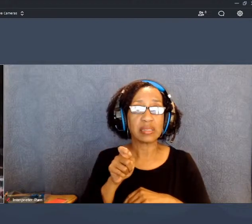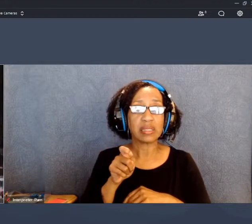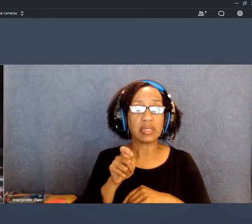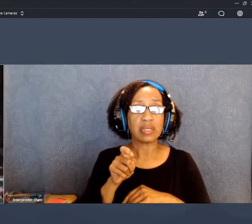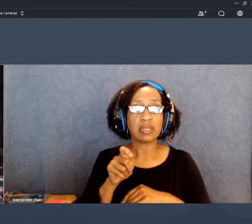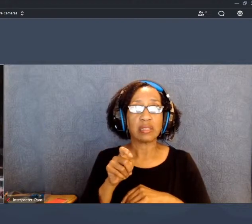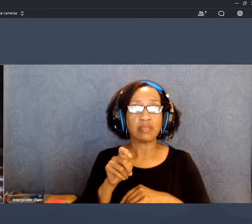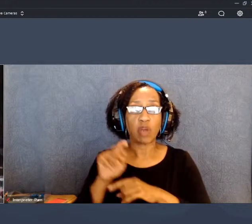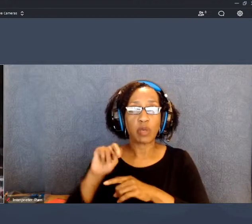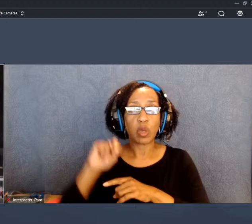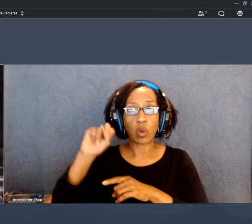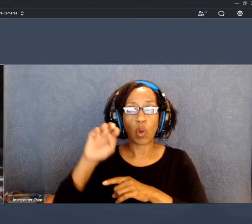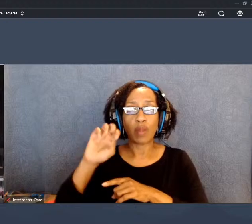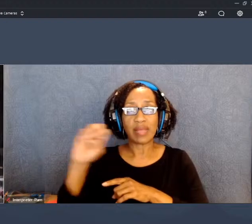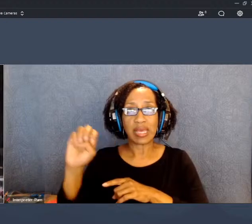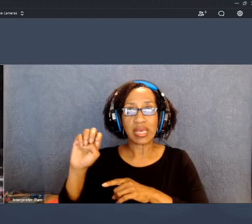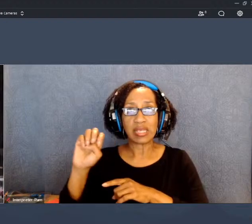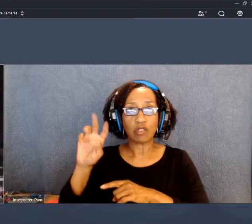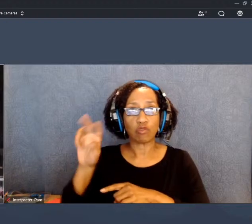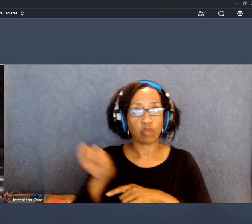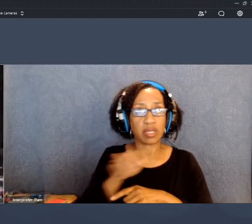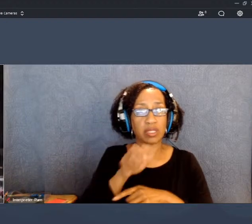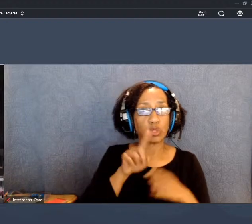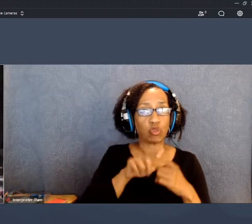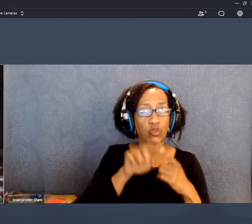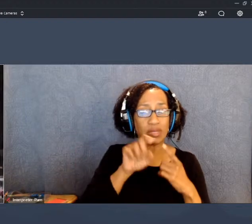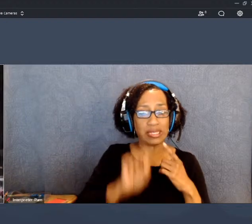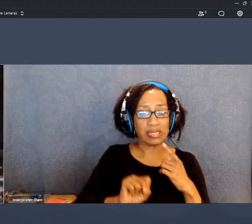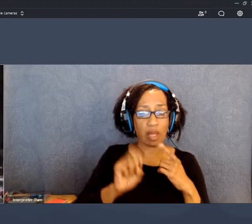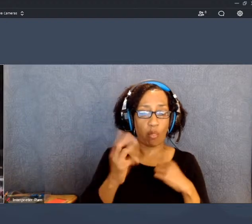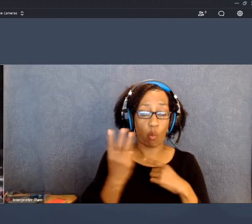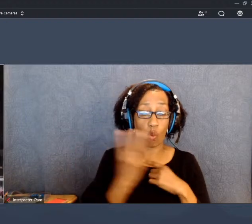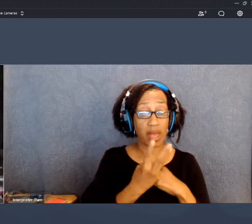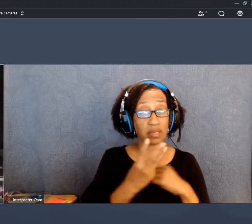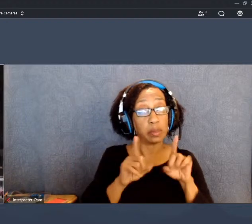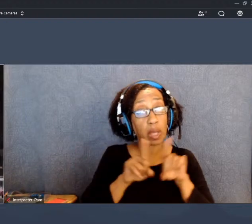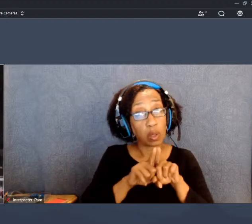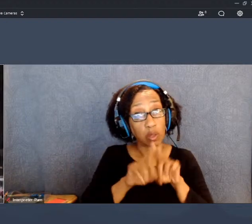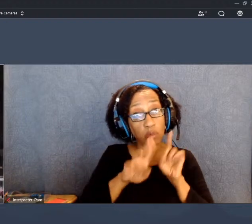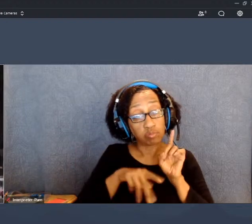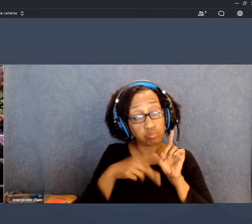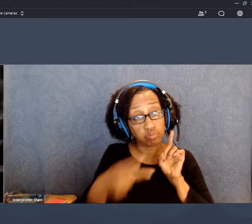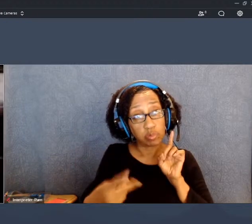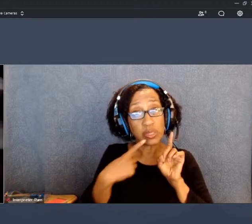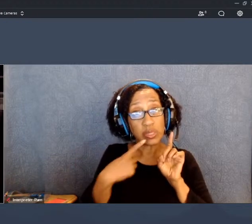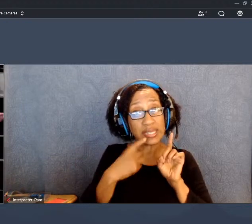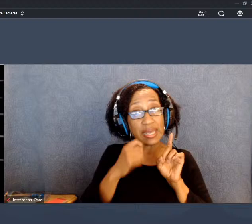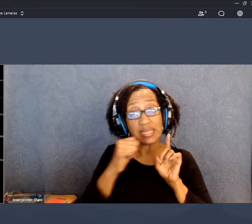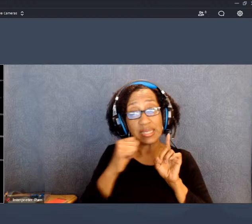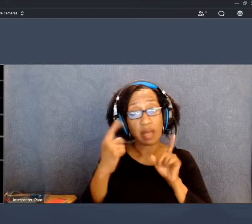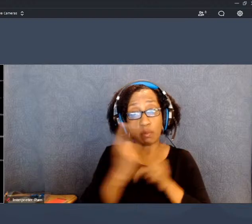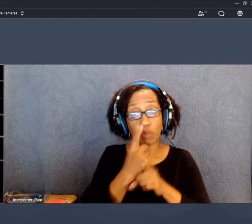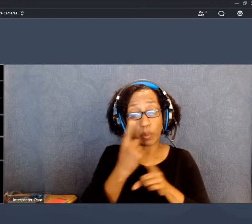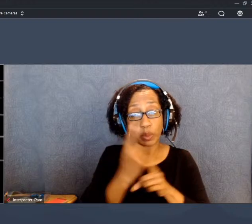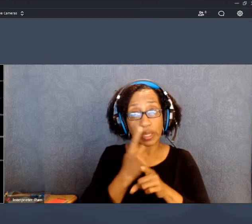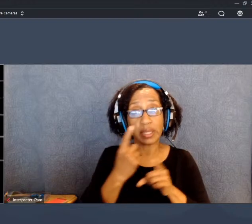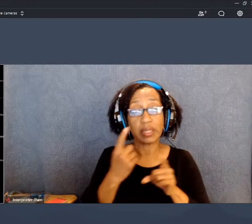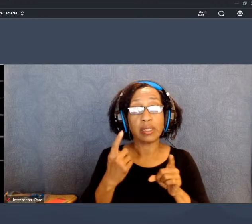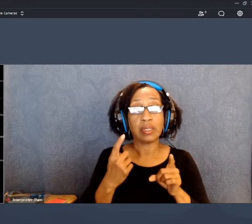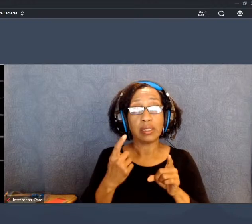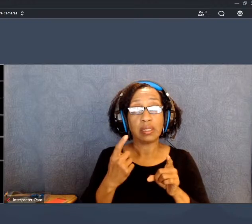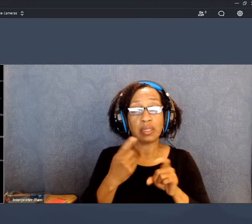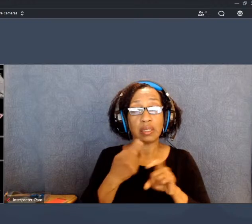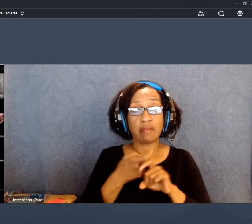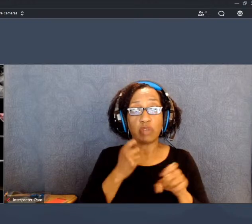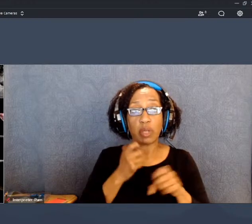northeast to the southwest, but conversely, one could also say that's inappropriate going from the